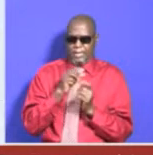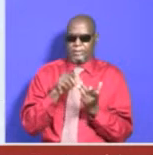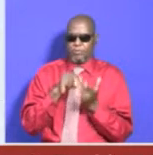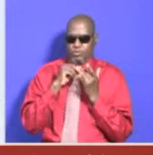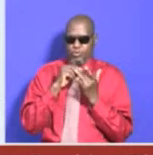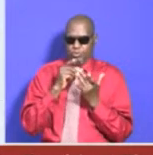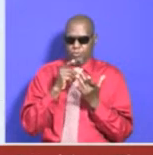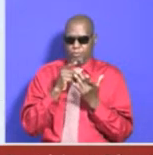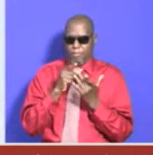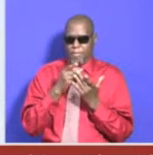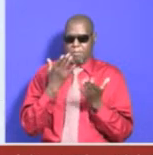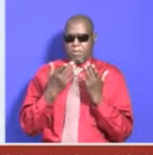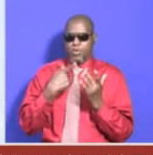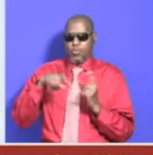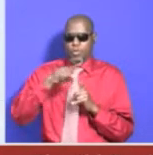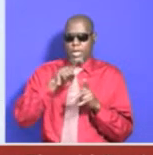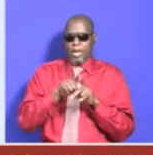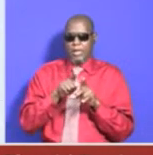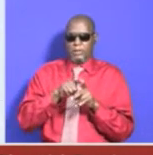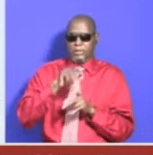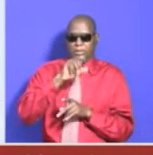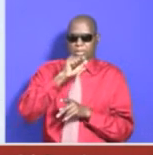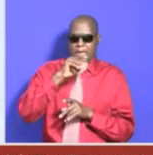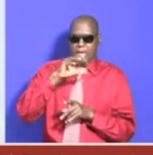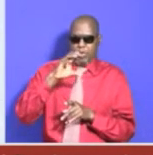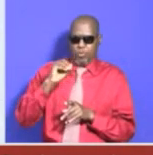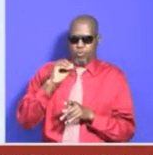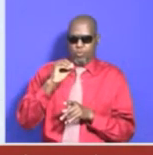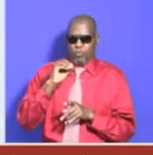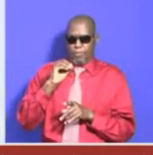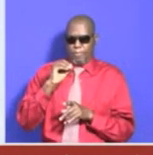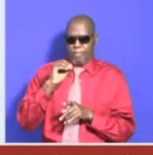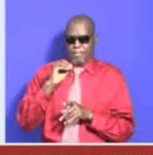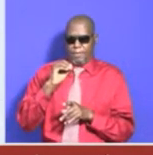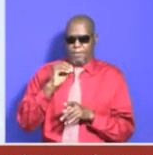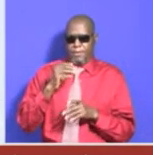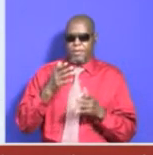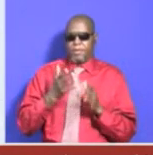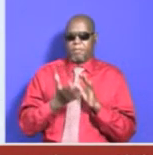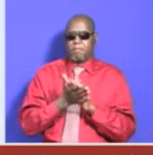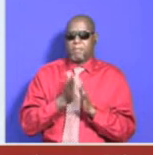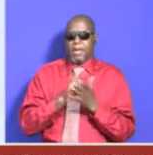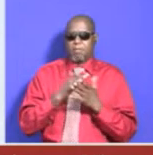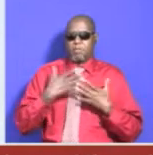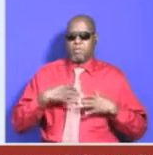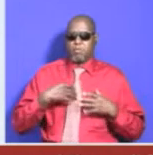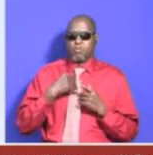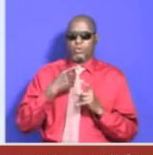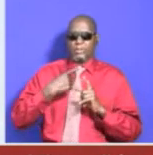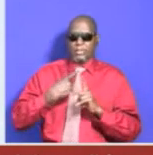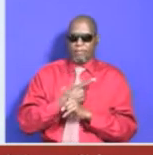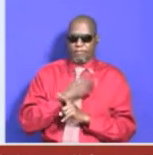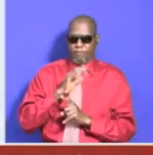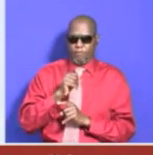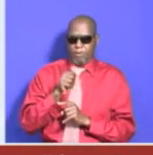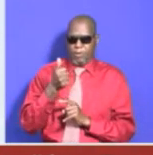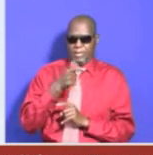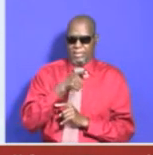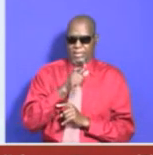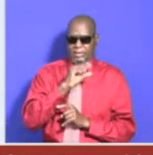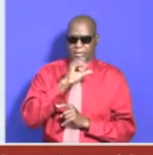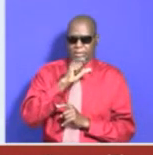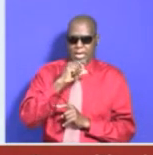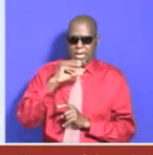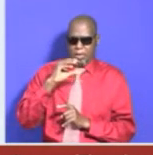Exceptional. May we attack be exceptional. May it be people who are different from others. May this circle